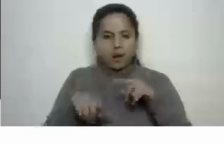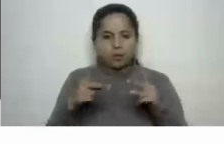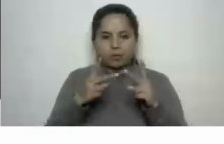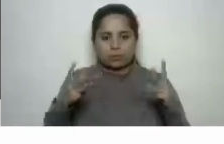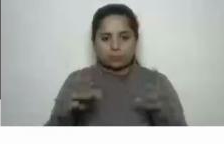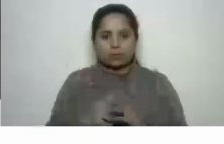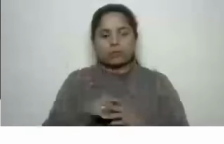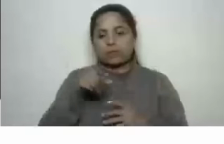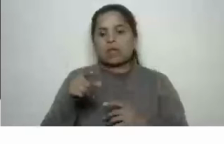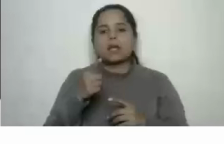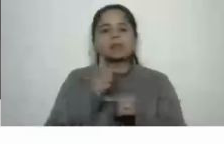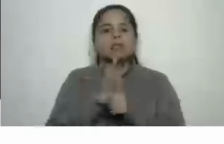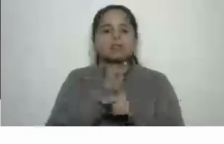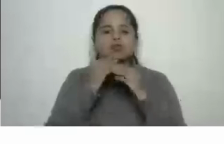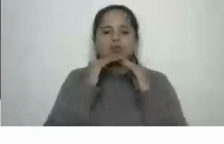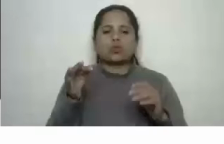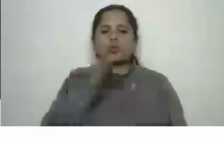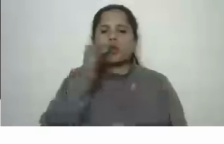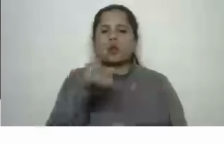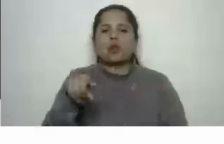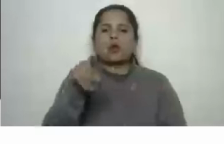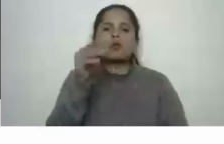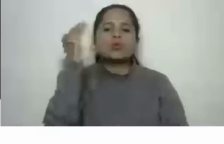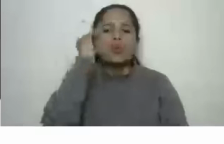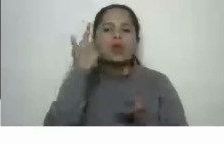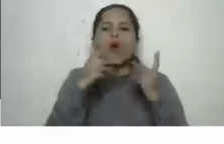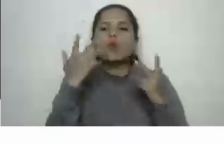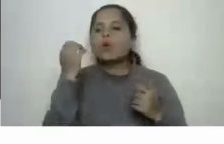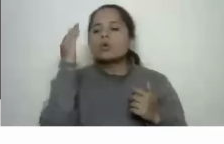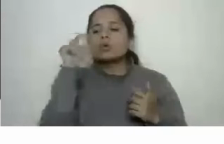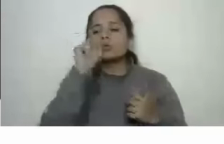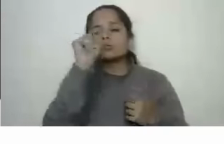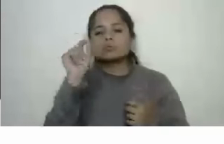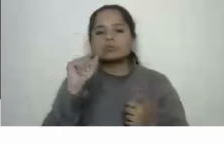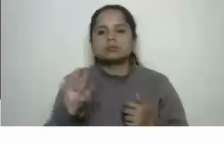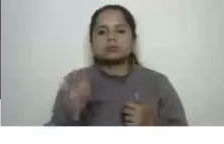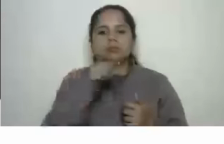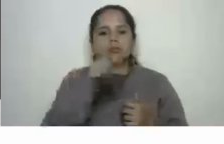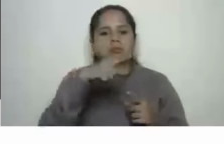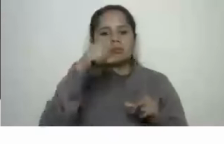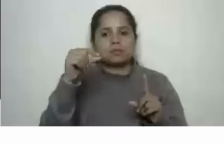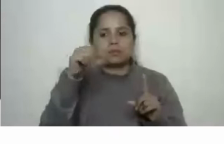So teacher just asks students what languages you know and writes the name of these languages in the petal.